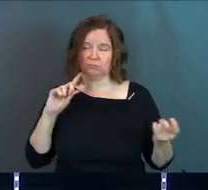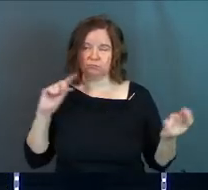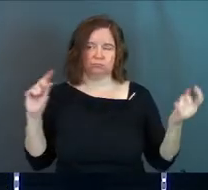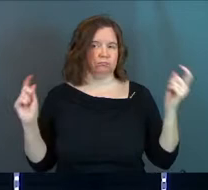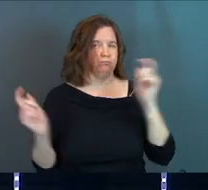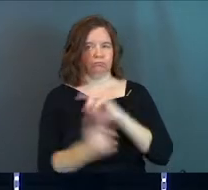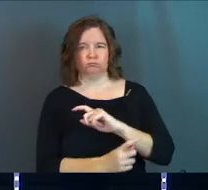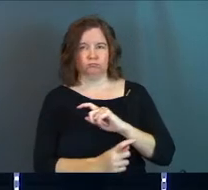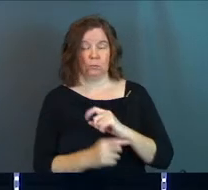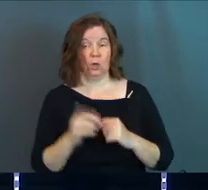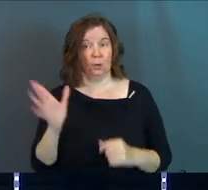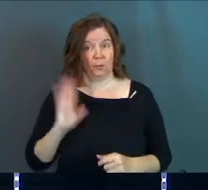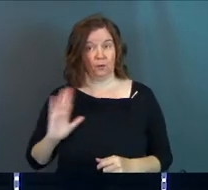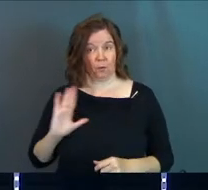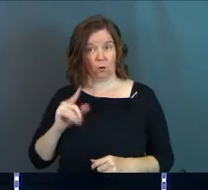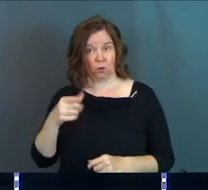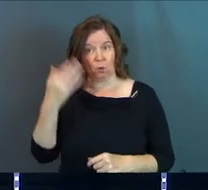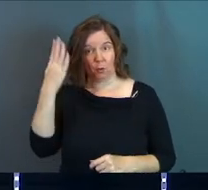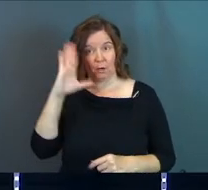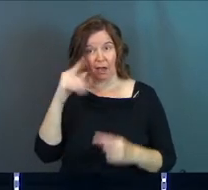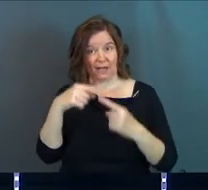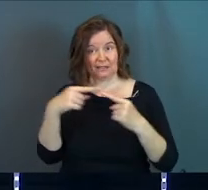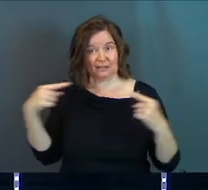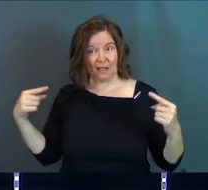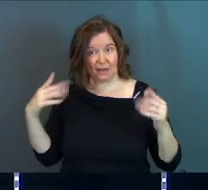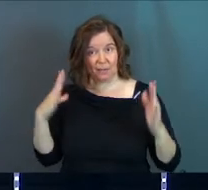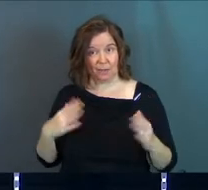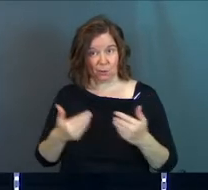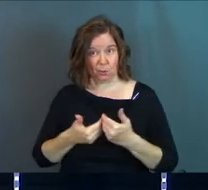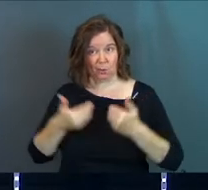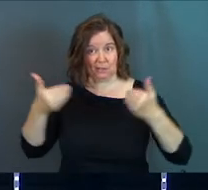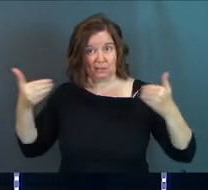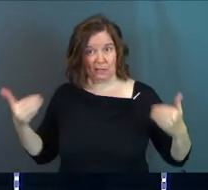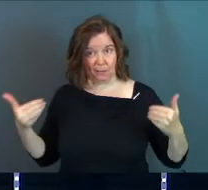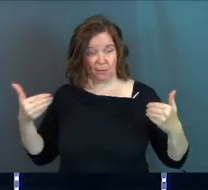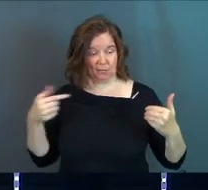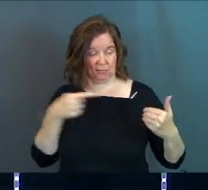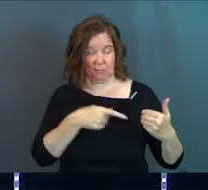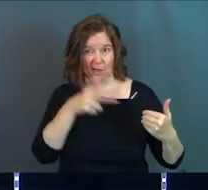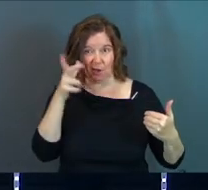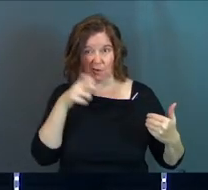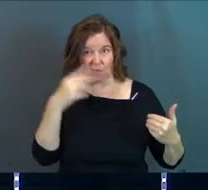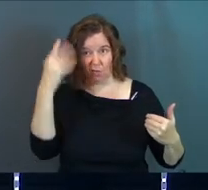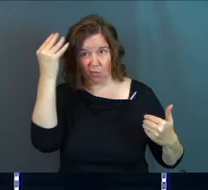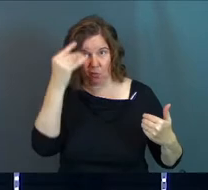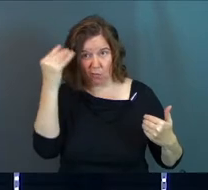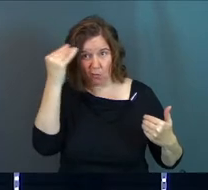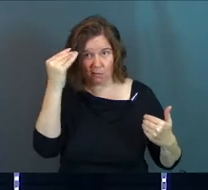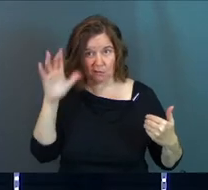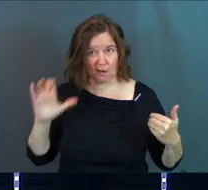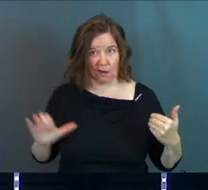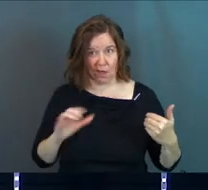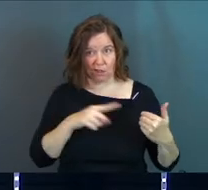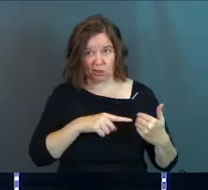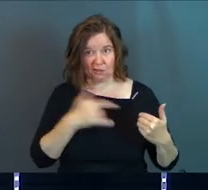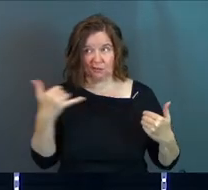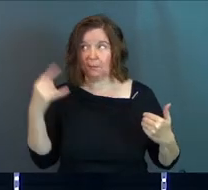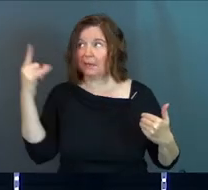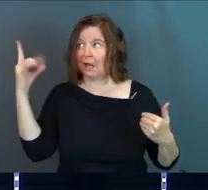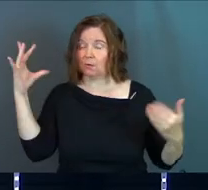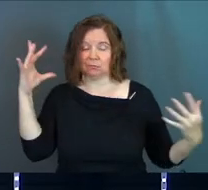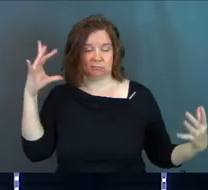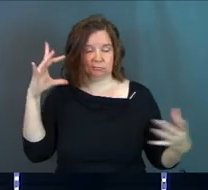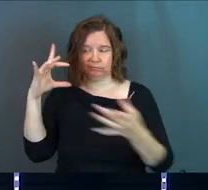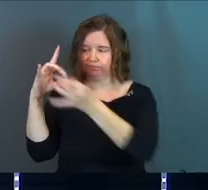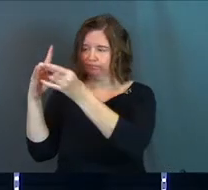You were God's enemies. You were separated from him by your evil thoughts and actions. And yet now he has